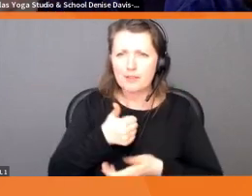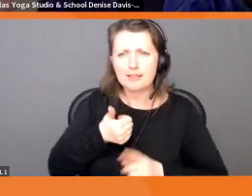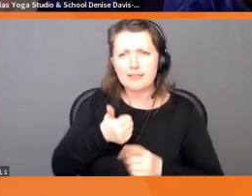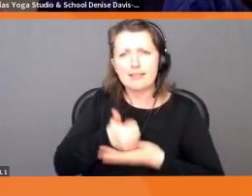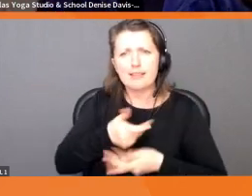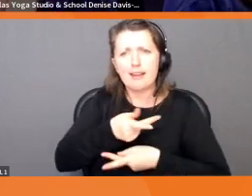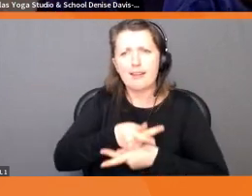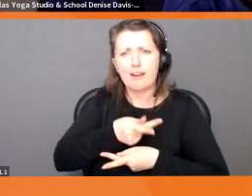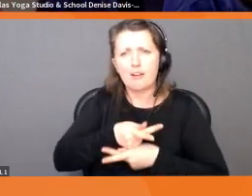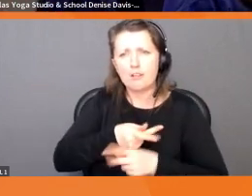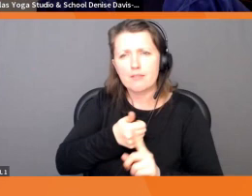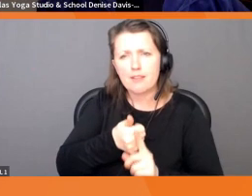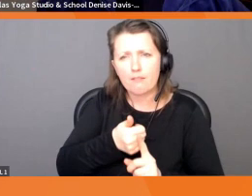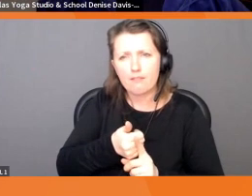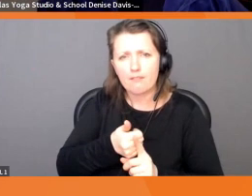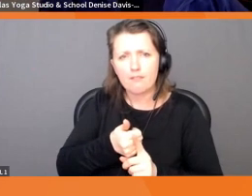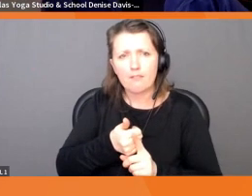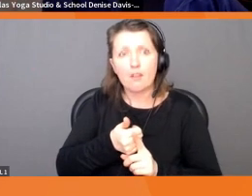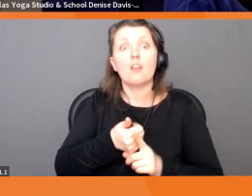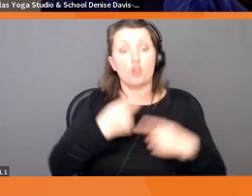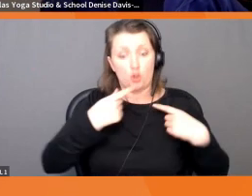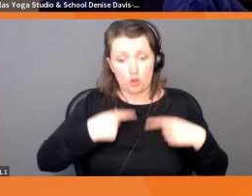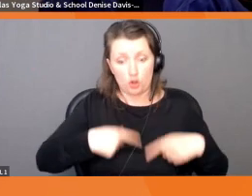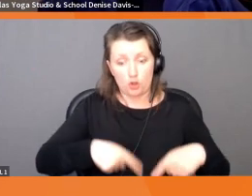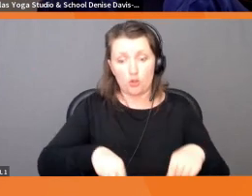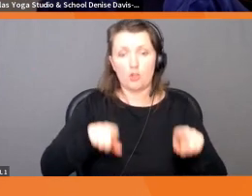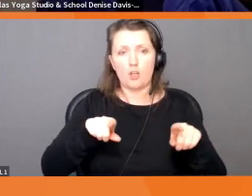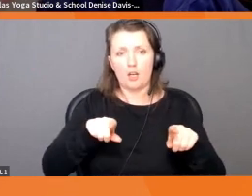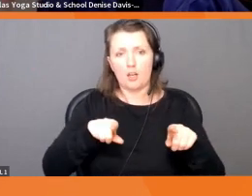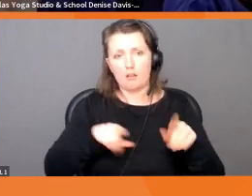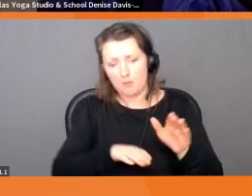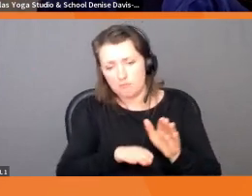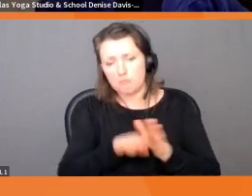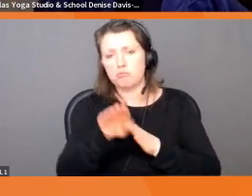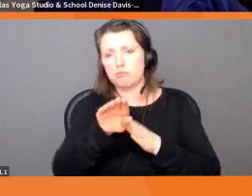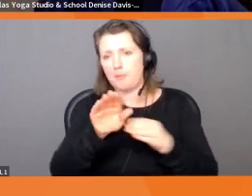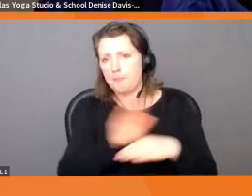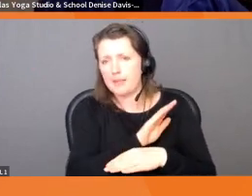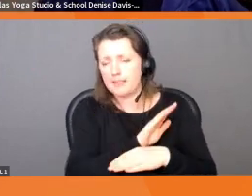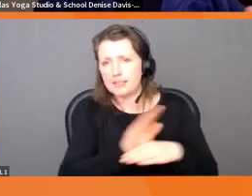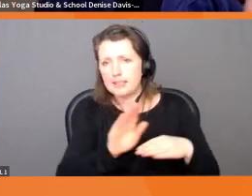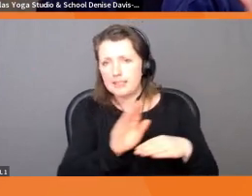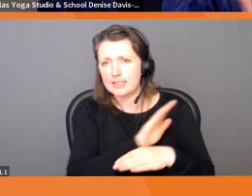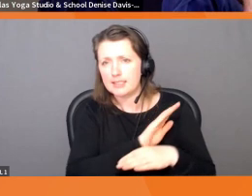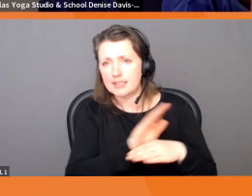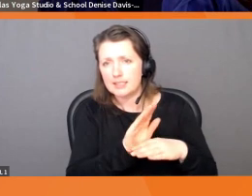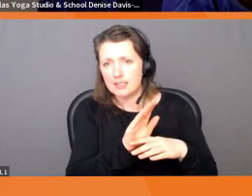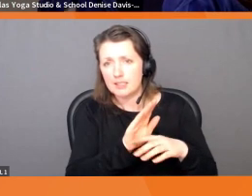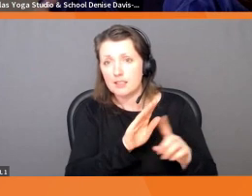well lifestyle while we're building a business. Oftentimes we're building a business at the cost of our health